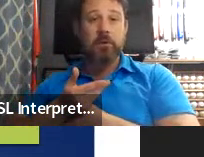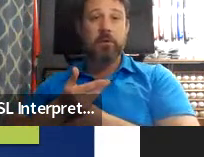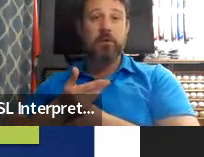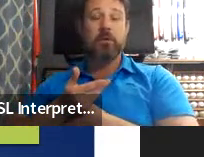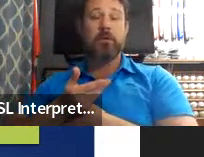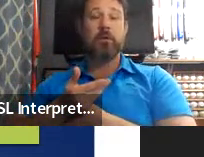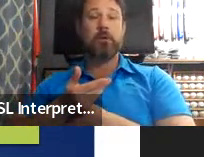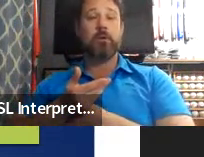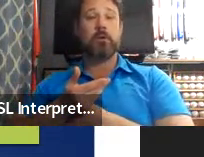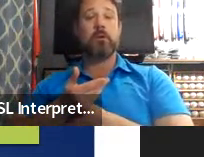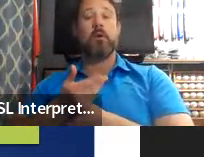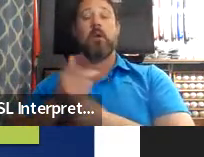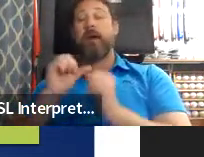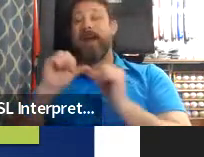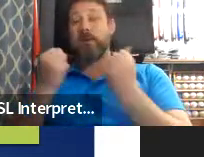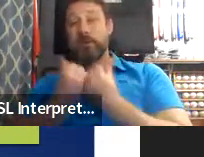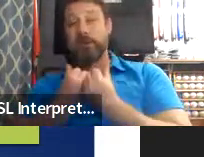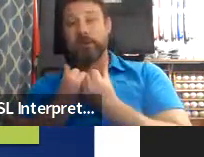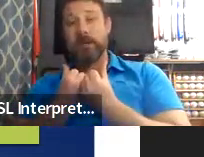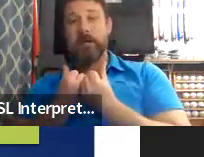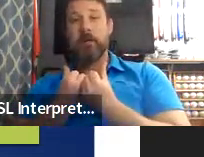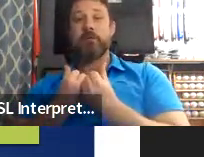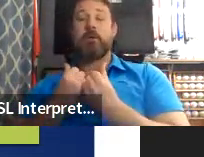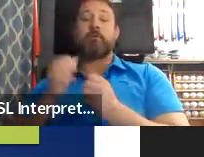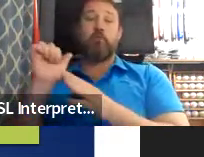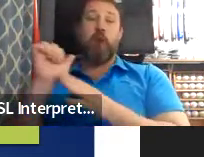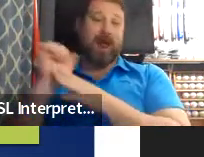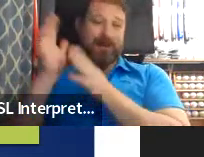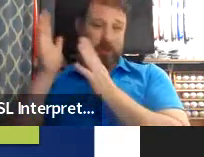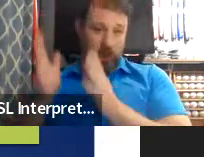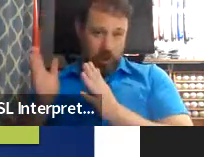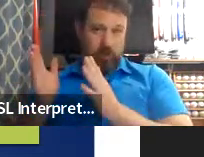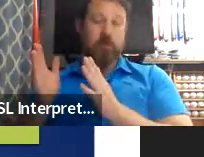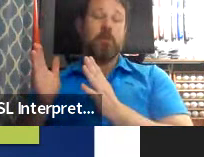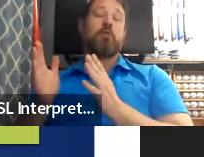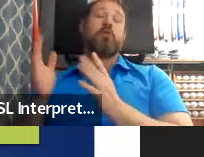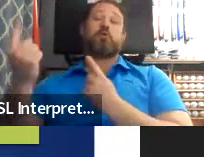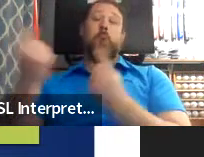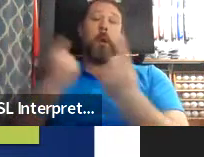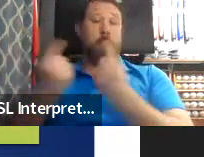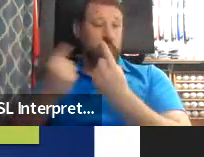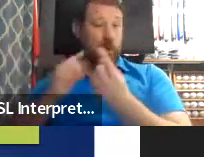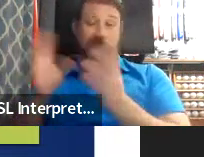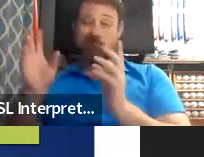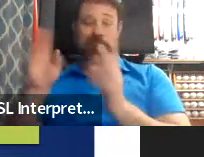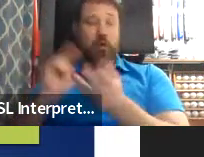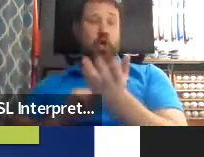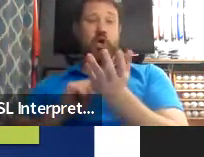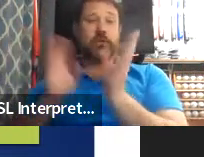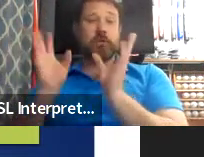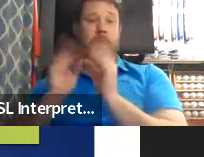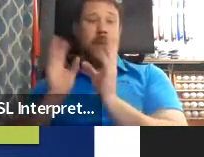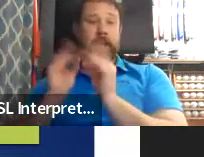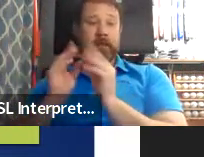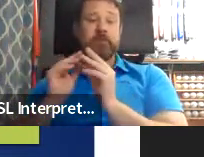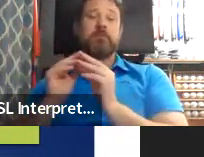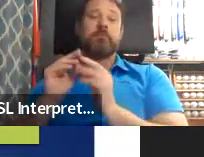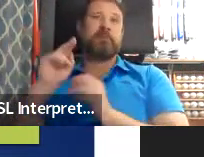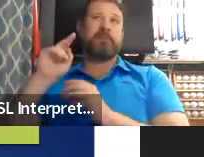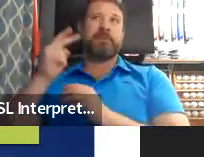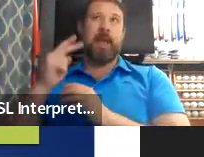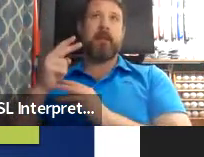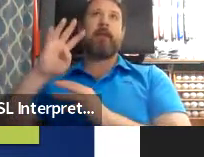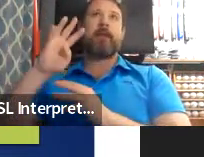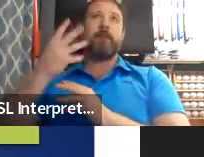you, any of the agencies, yourselves as practitioners, to come to one of our school nurse meetings. They're the second and fourth Wednesday at